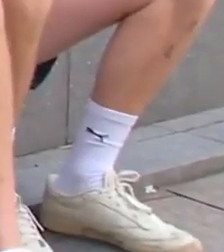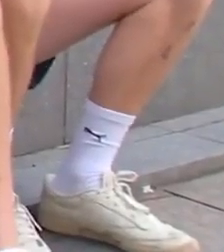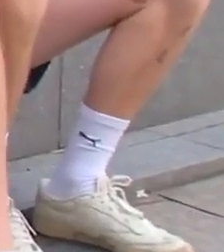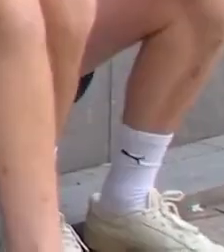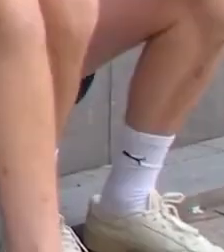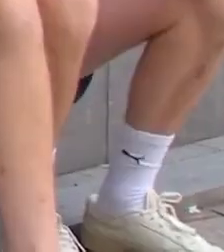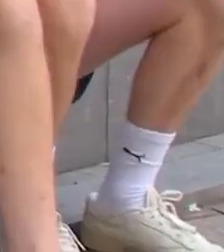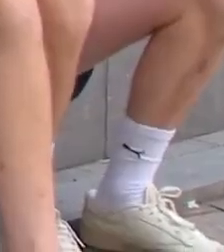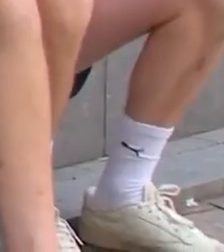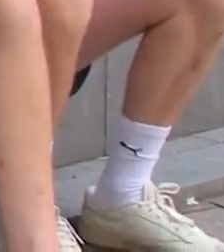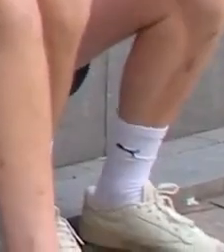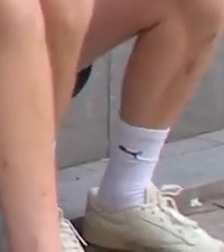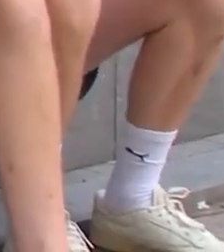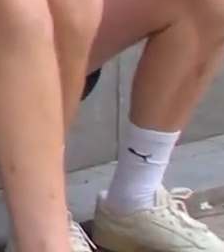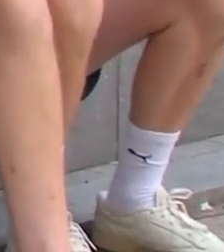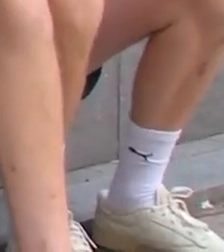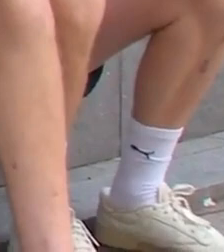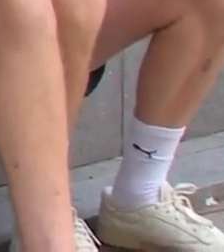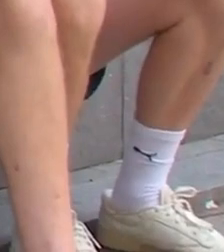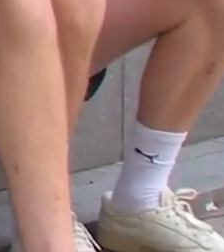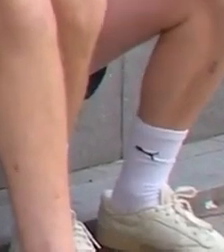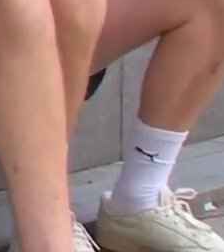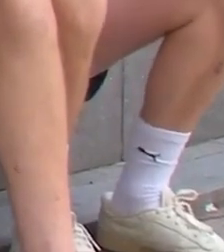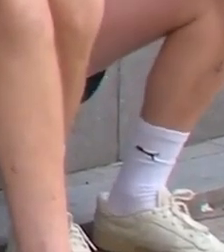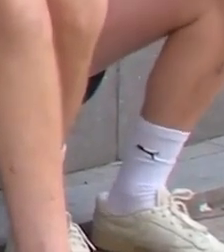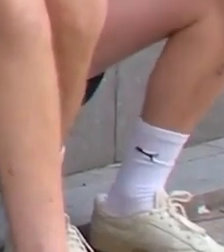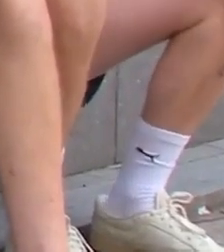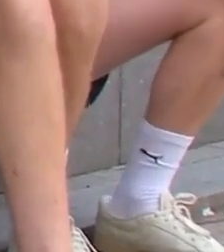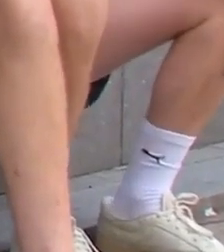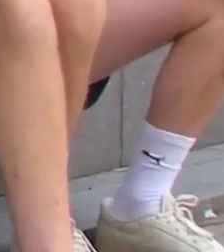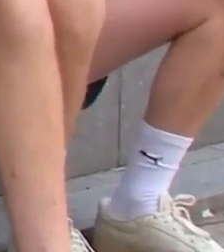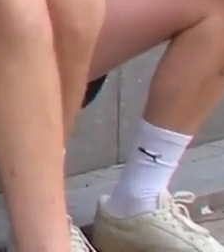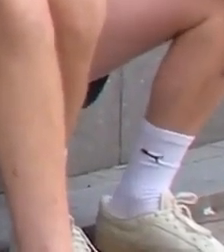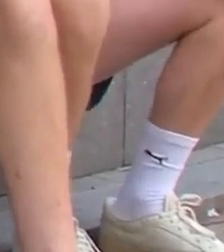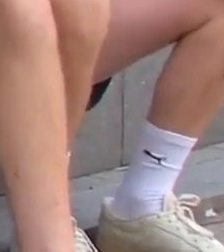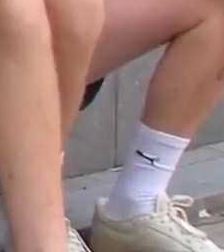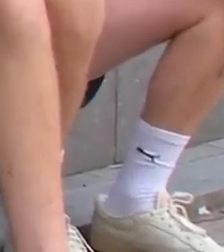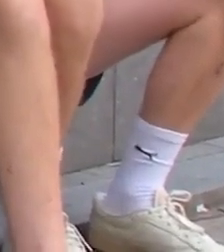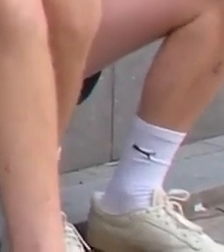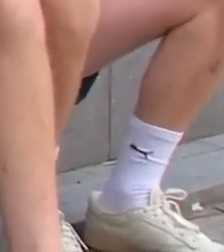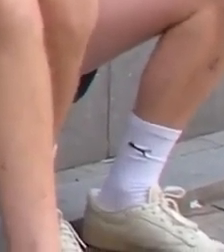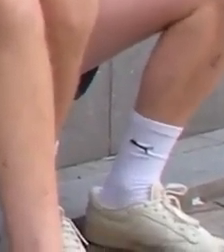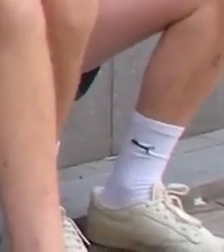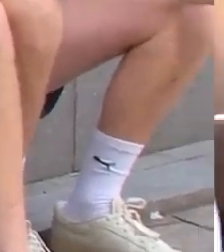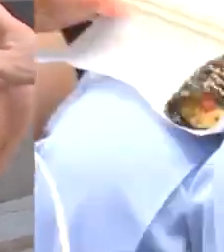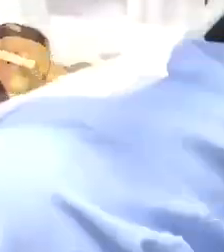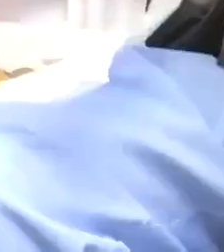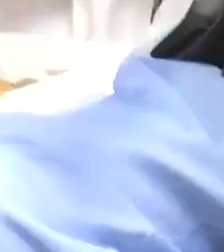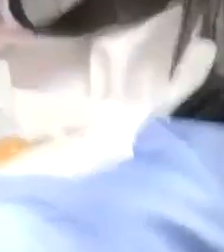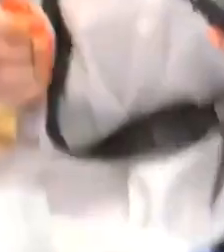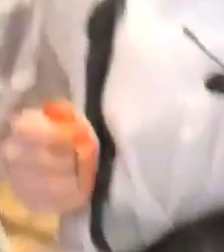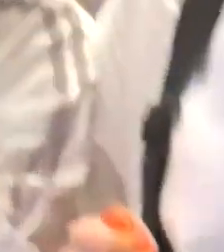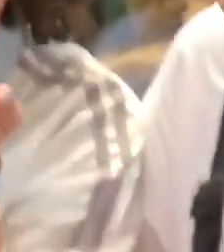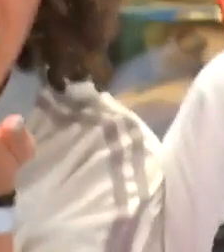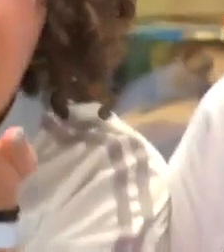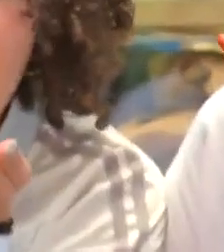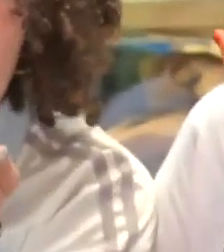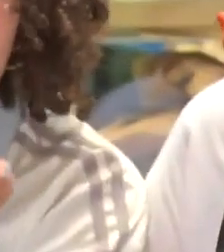now. Yeah. Okay, chef. You did very well. Yeah. Yeah. Oh yeah. Very well. Thank you. Yeah.